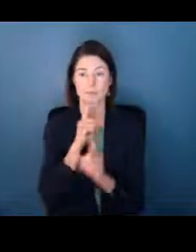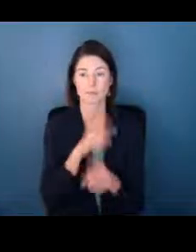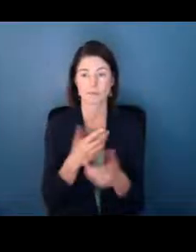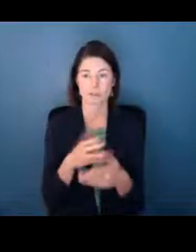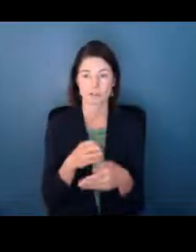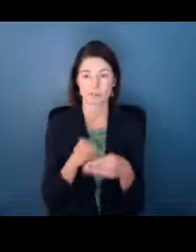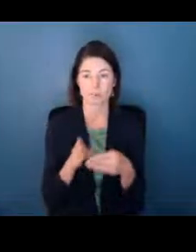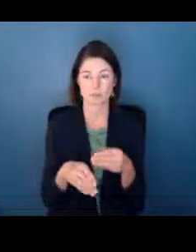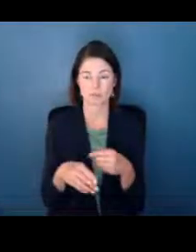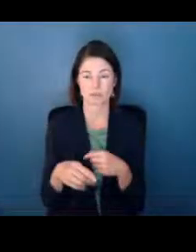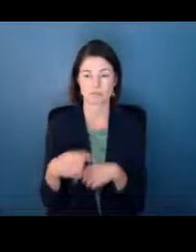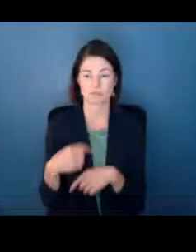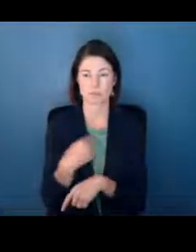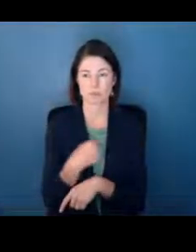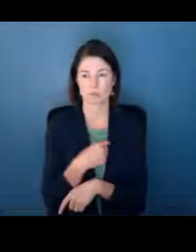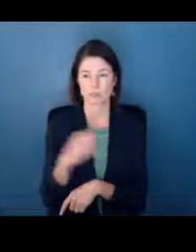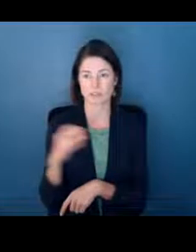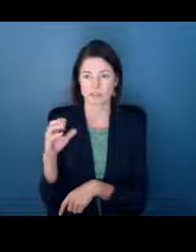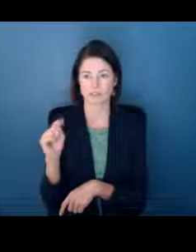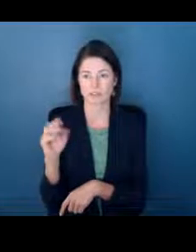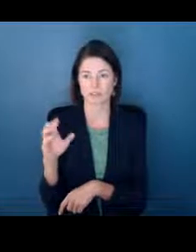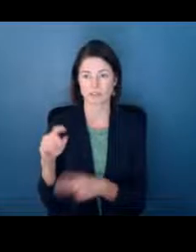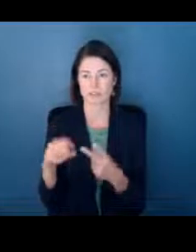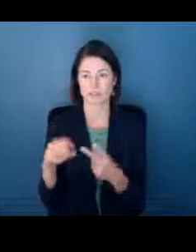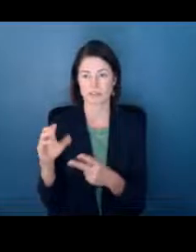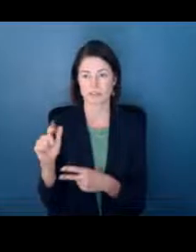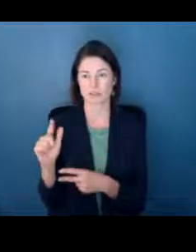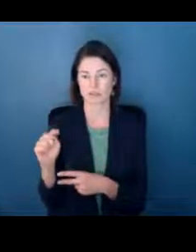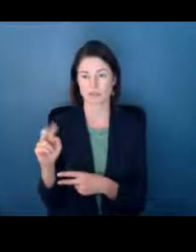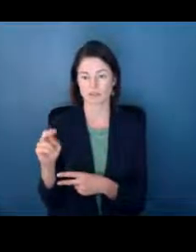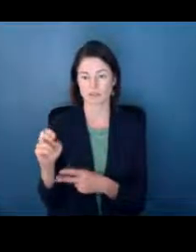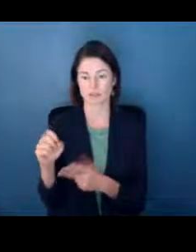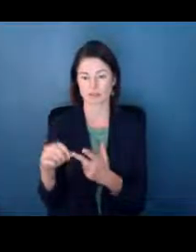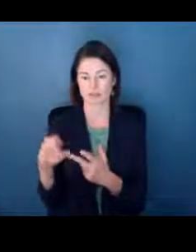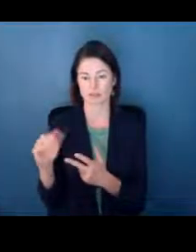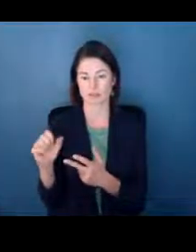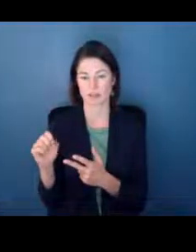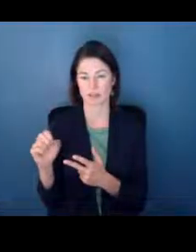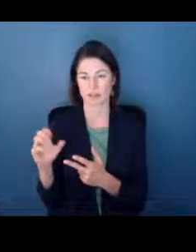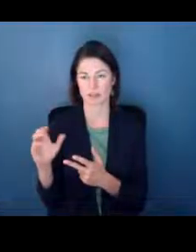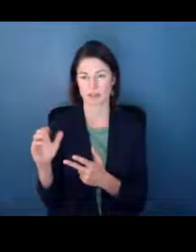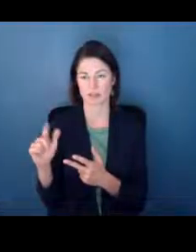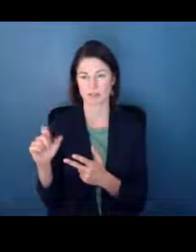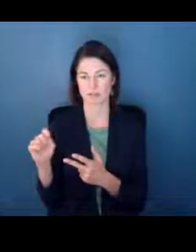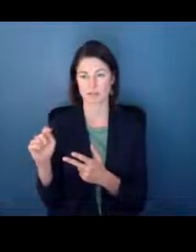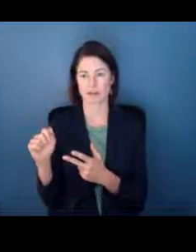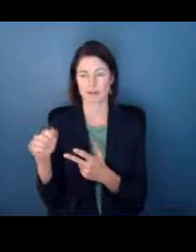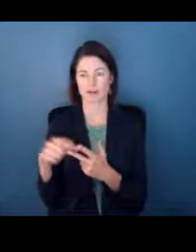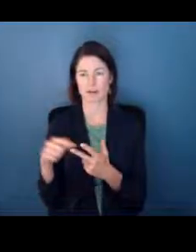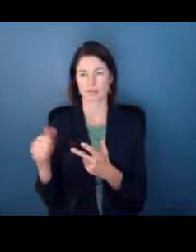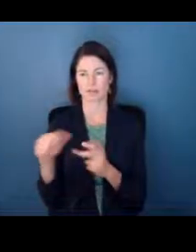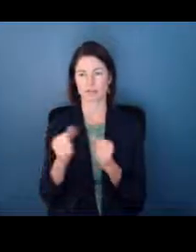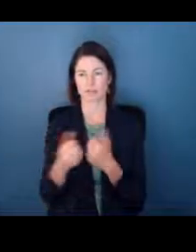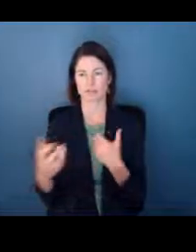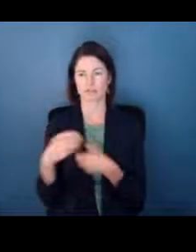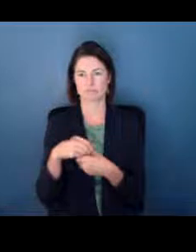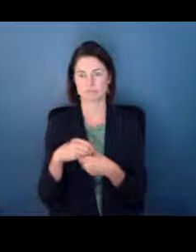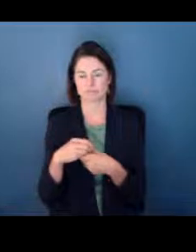being CTC, Caltrans, CalSTA, and the collective other state agencies involved together have completed